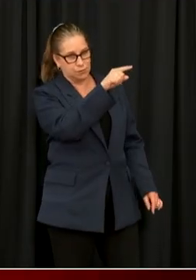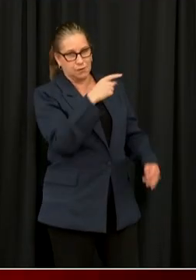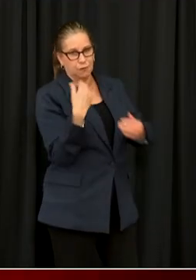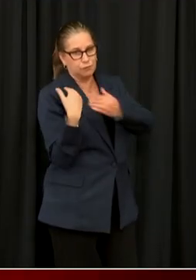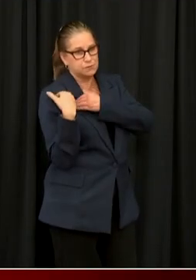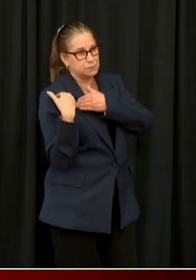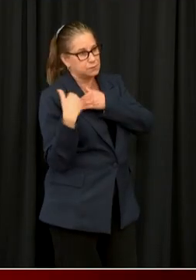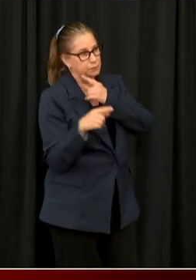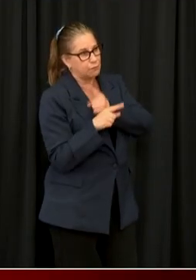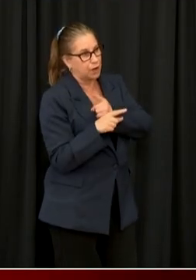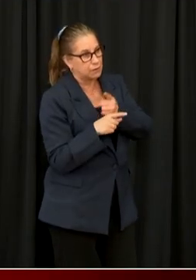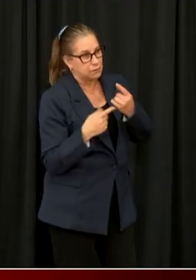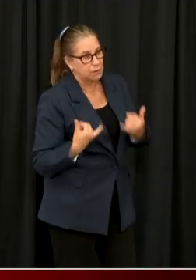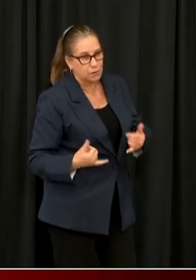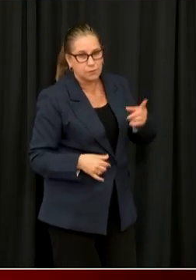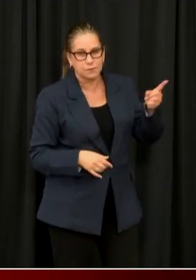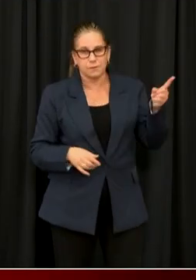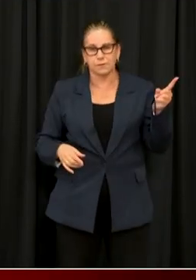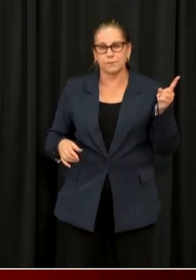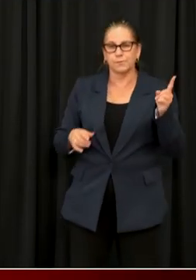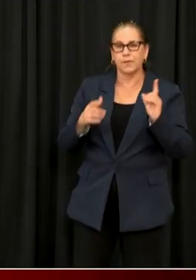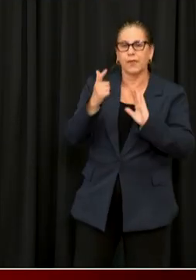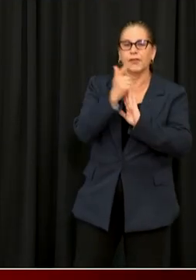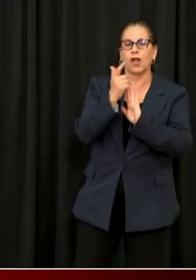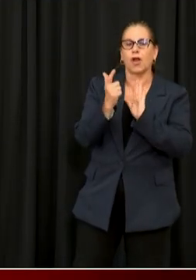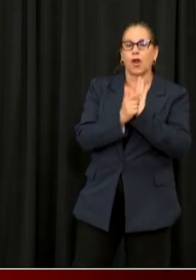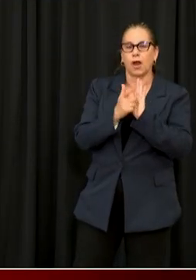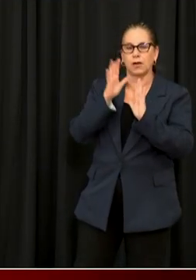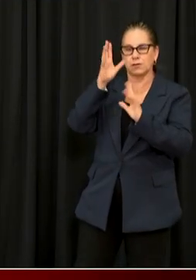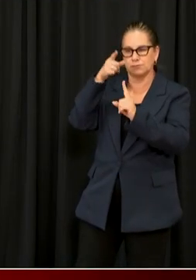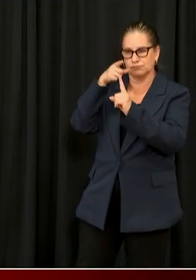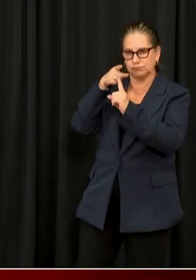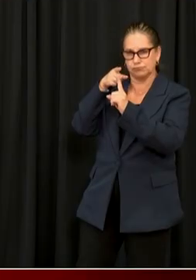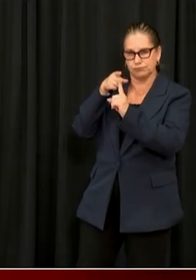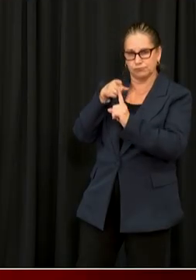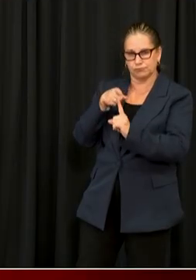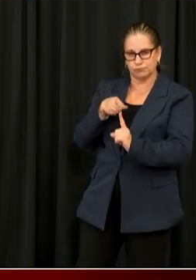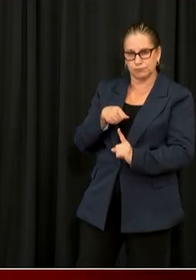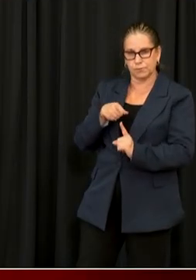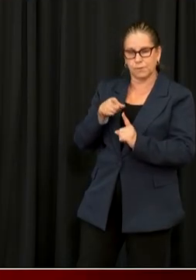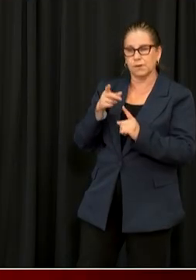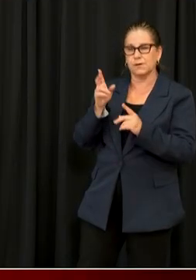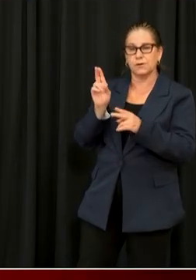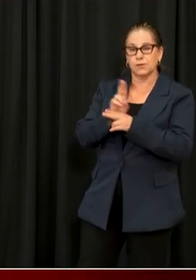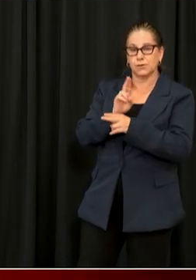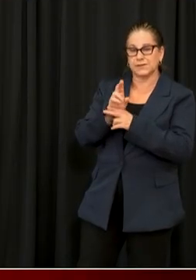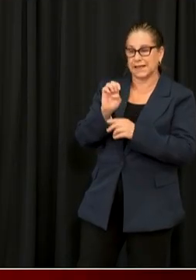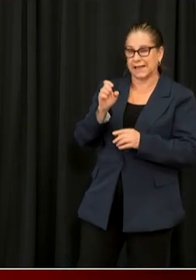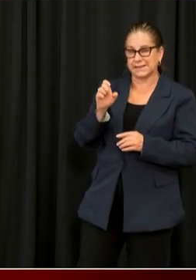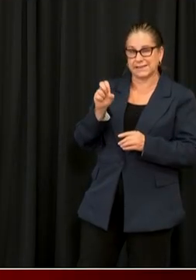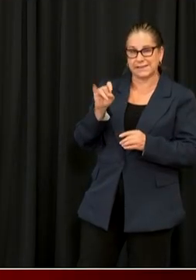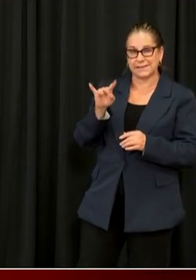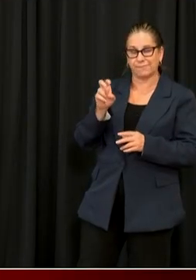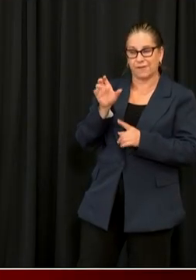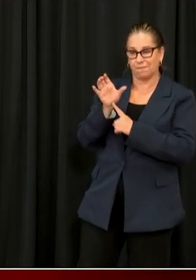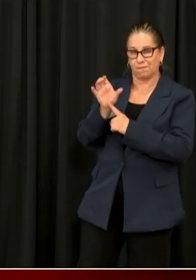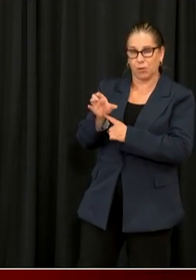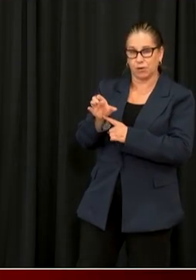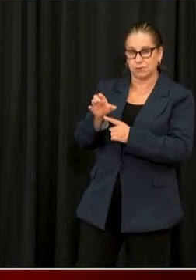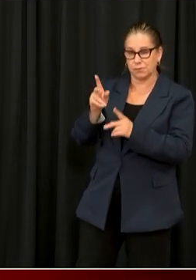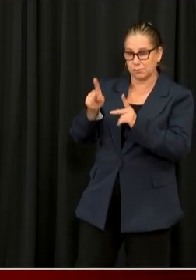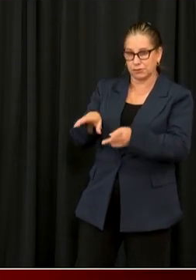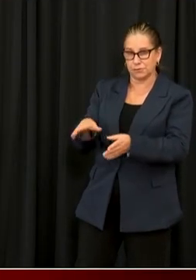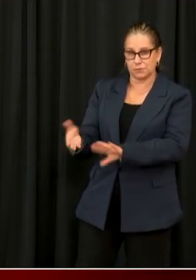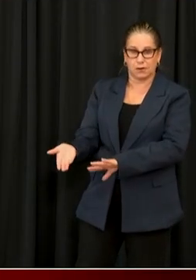The law is pretty particular about use of force in fatalities and when the body-worn camera is